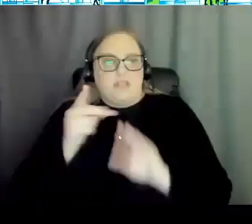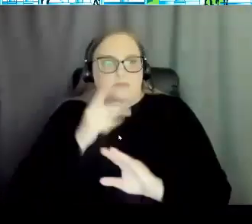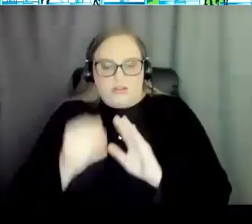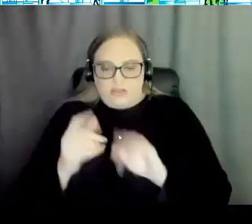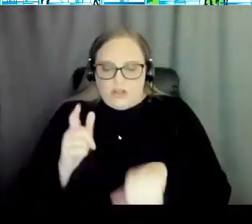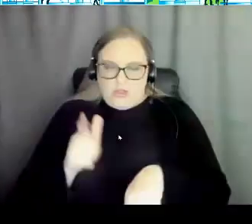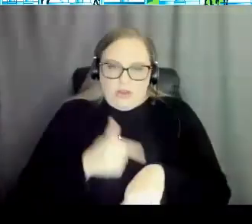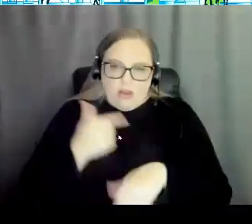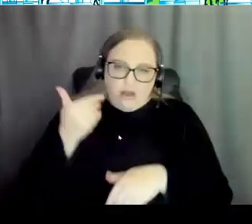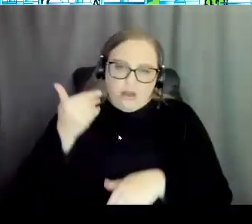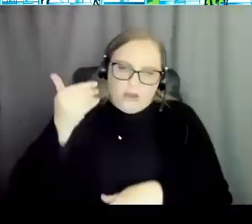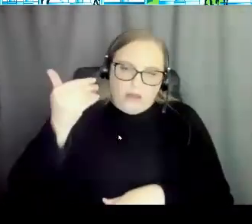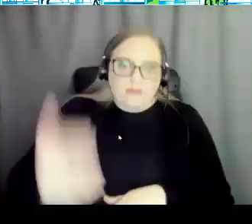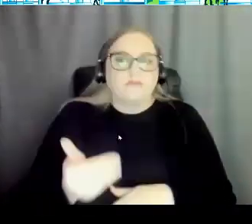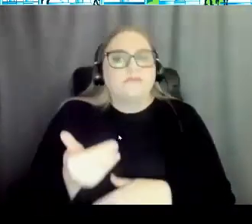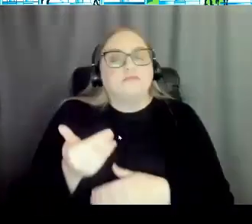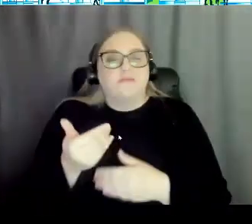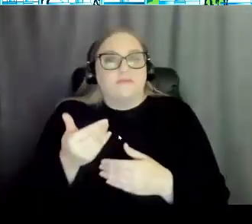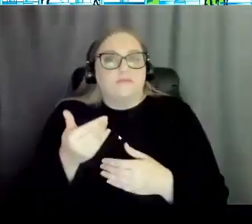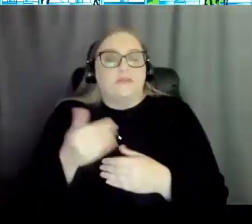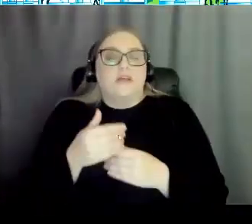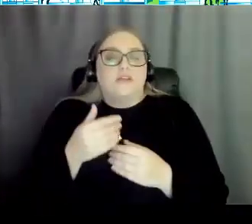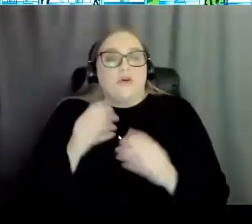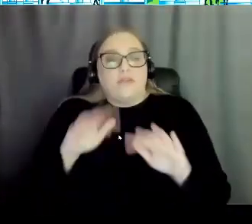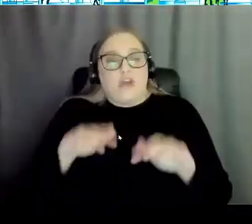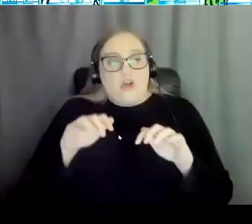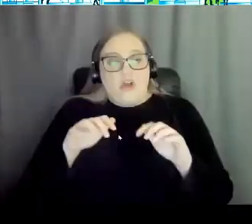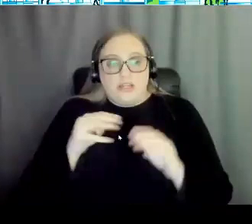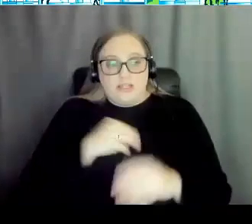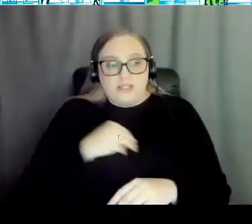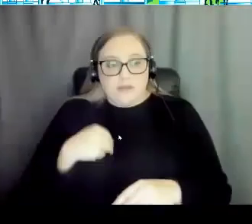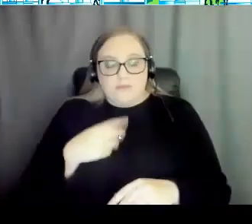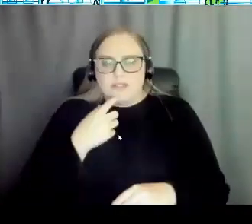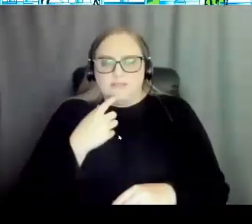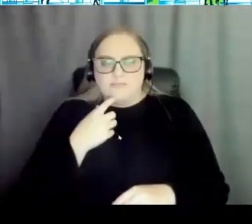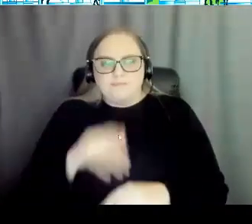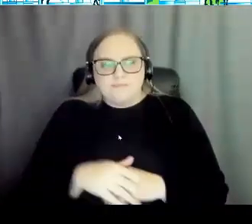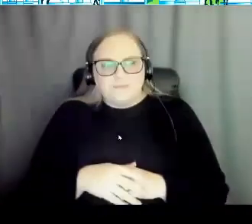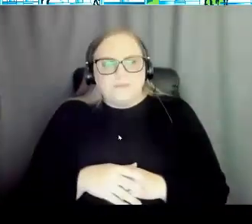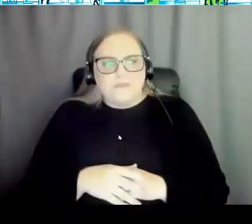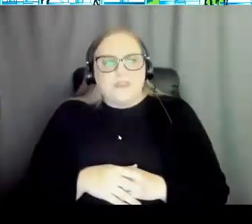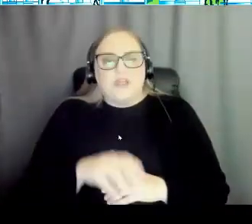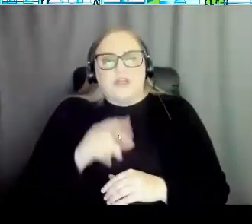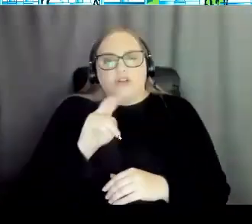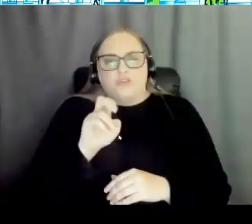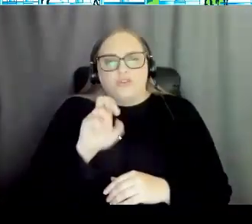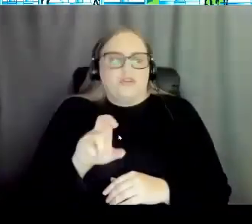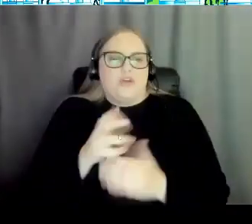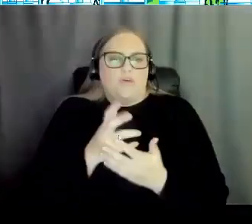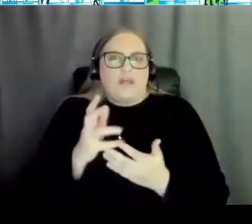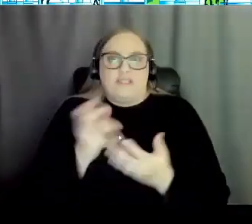time horizons. So the audience member flags how nuclear waste is ultimately a multi-millennial